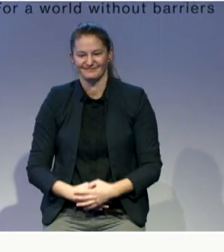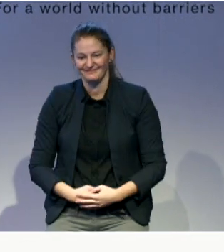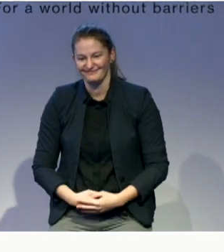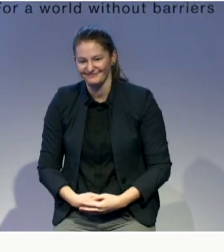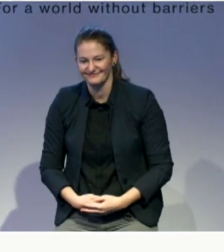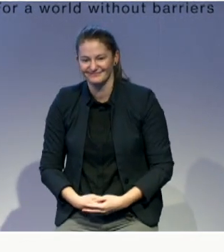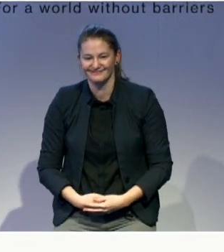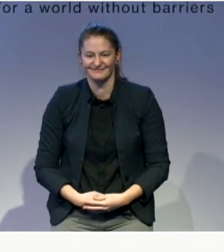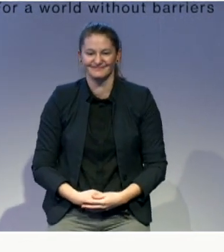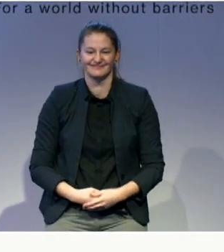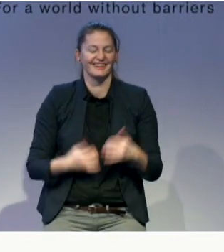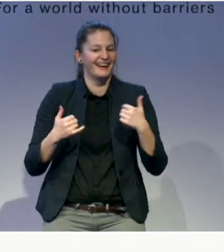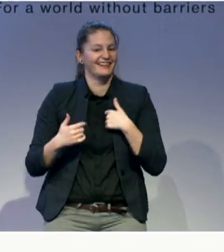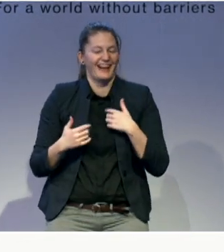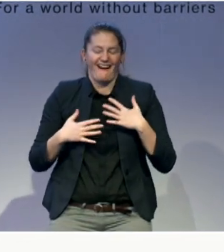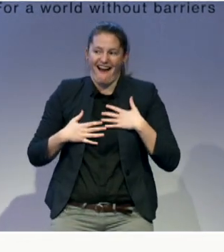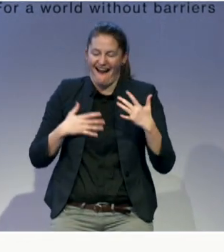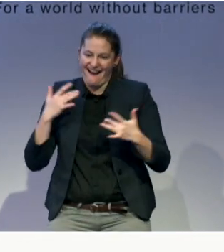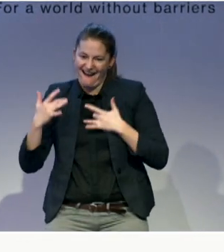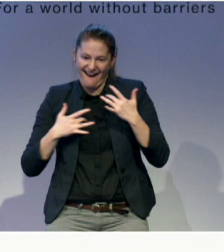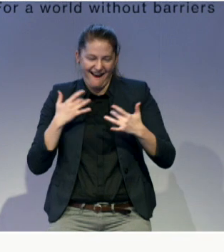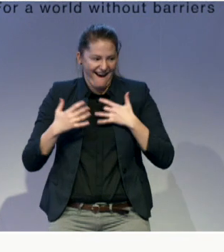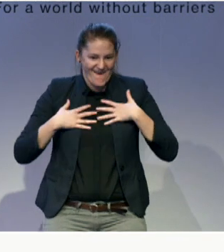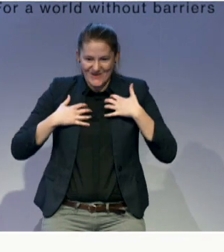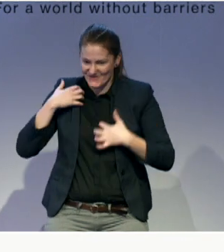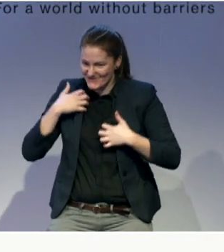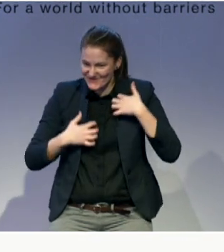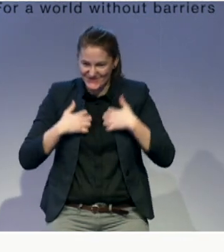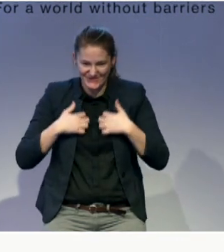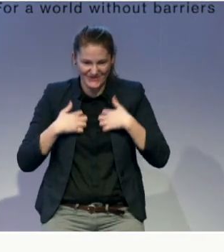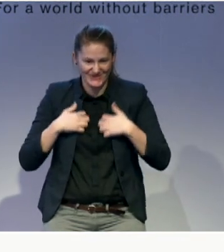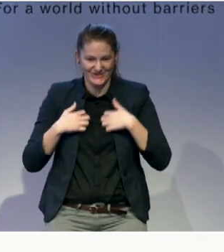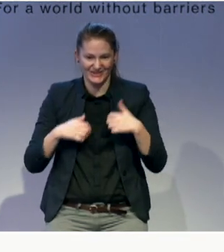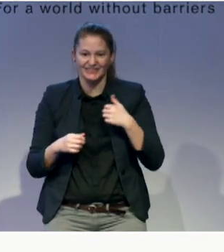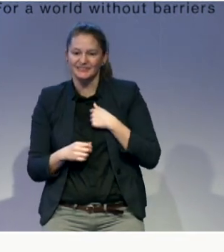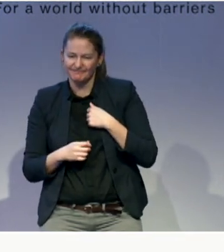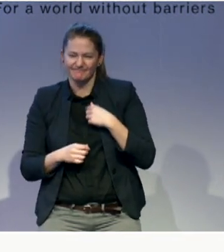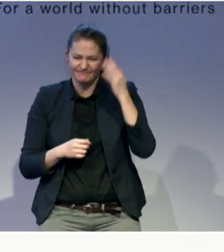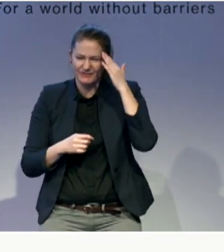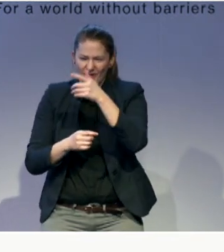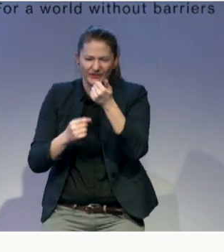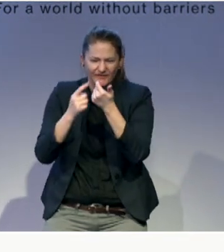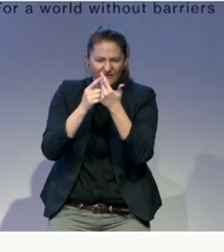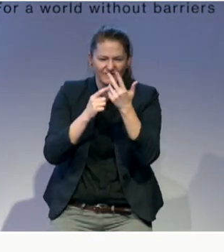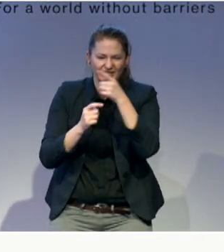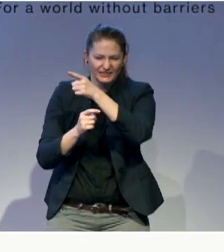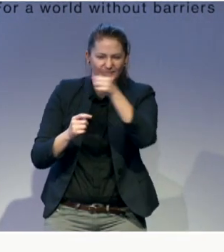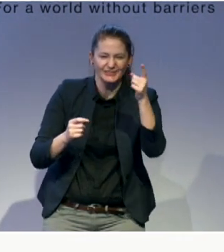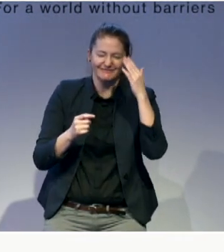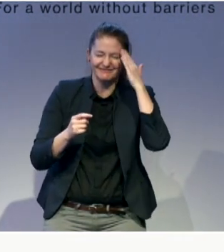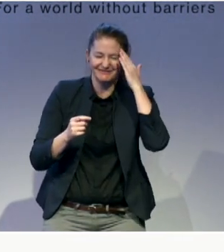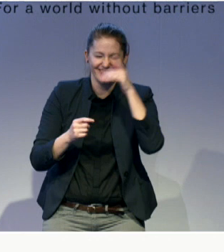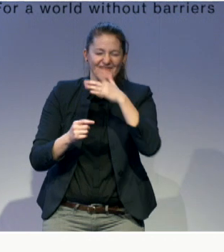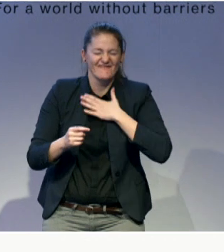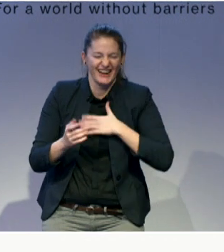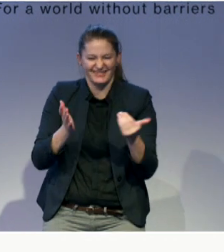This is so exciting. Actually, one of the things that I want to make sure is we're going to be playing the hymn at the end. And Alito, where are you from dancing this